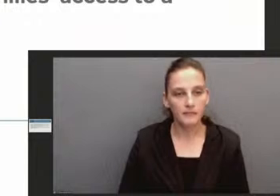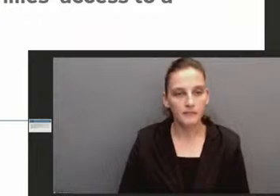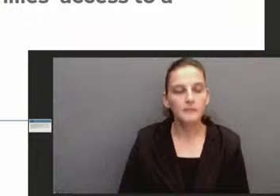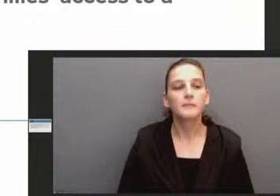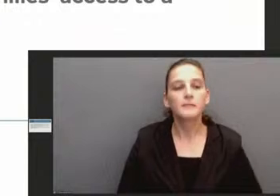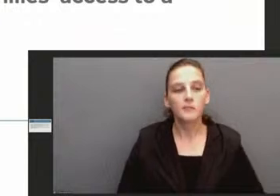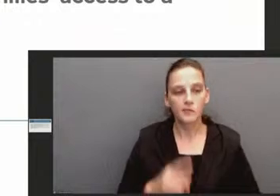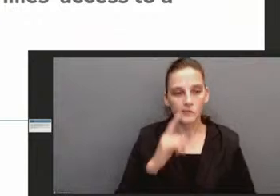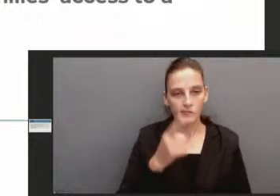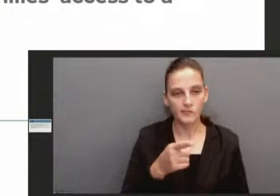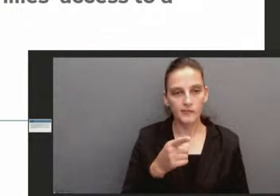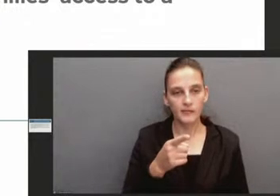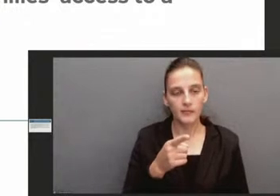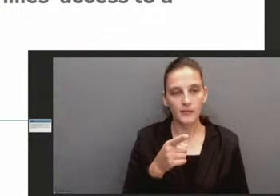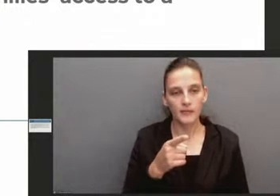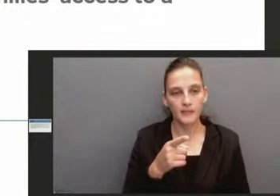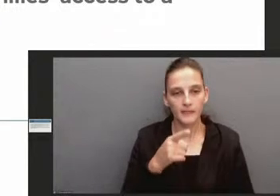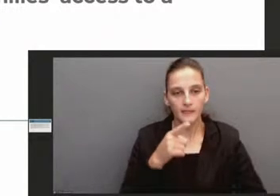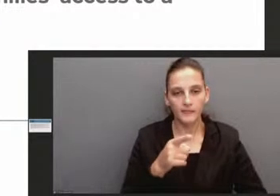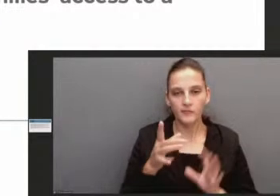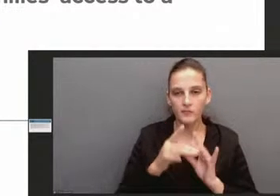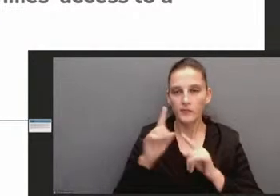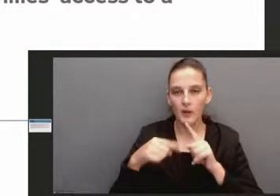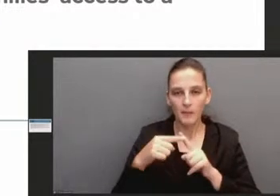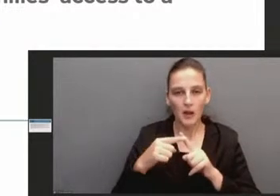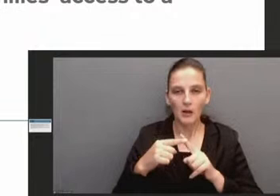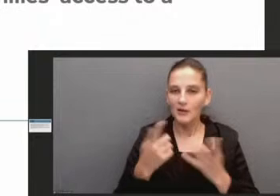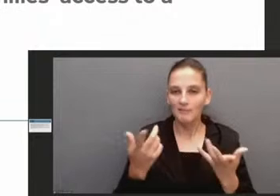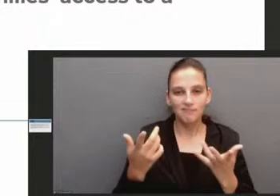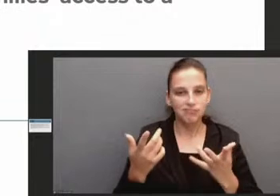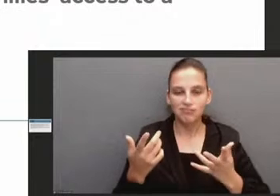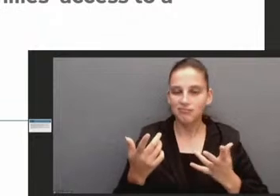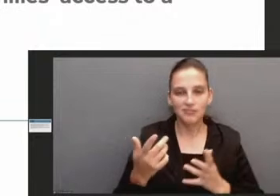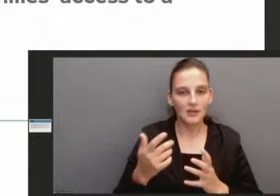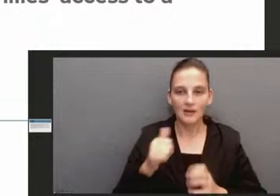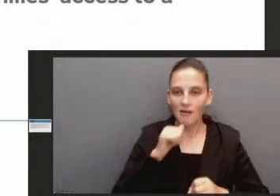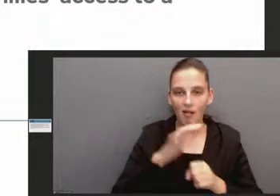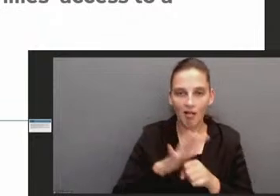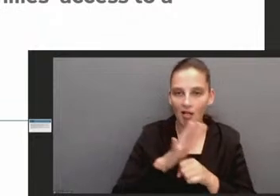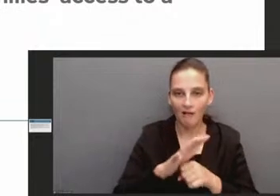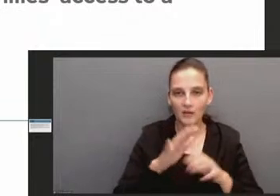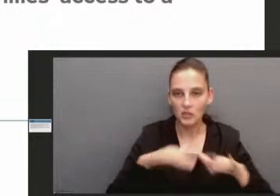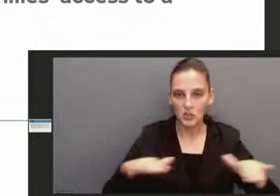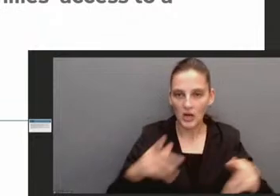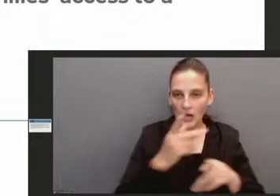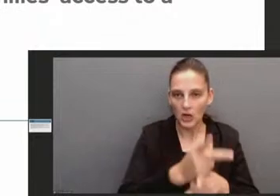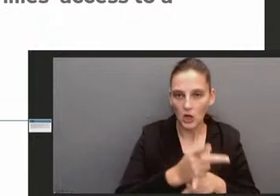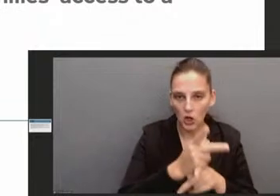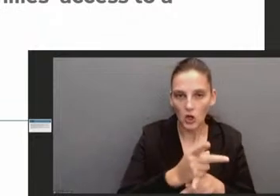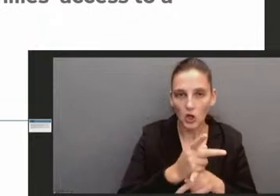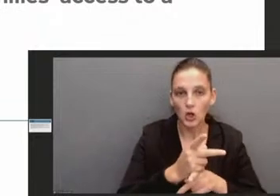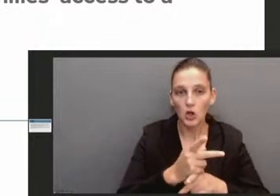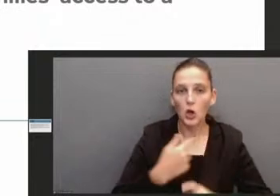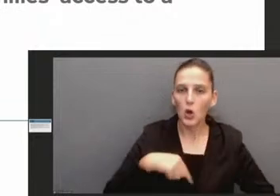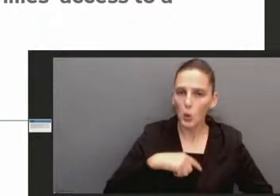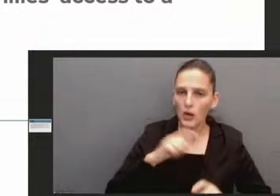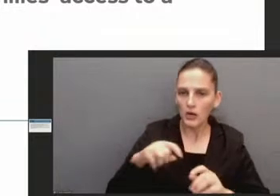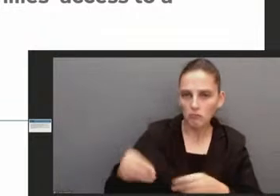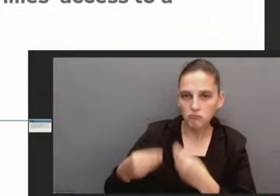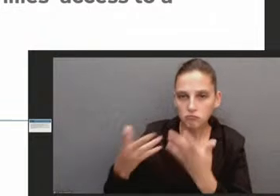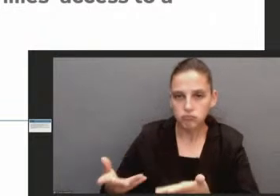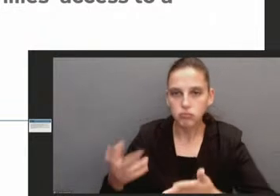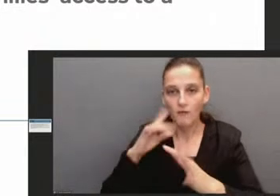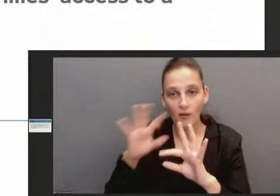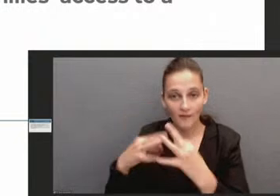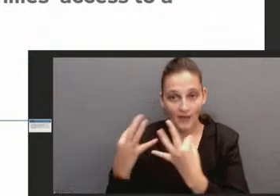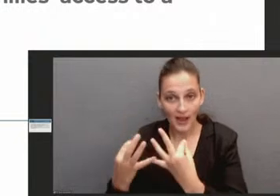So this is really talking about the lack of childcare and what we need to provide families, both for the